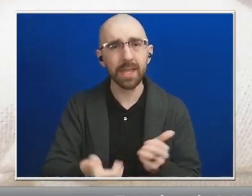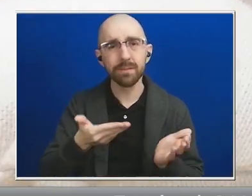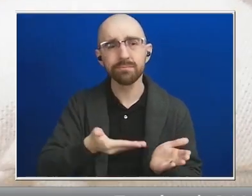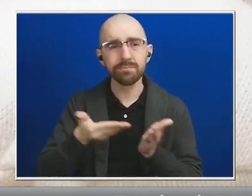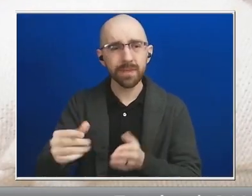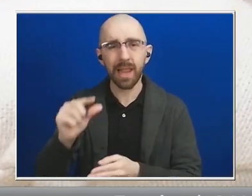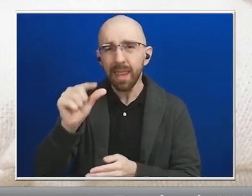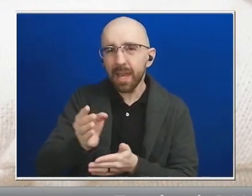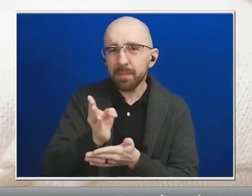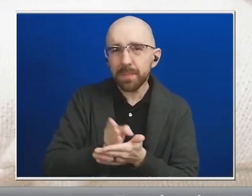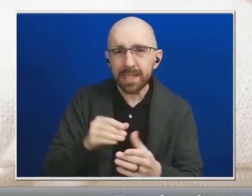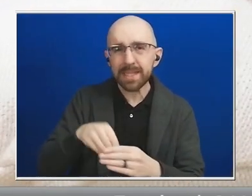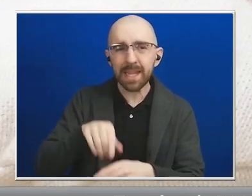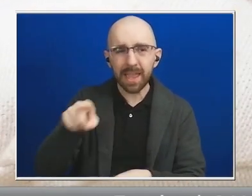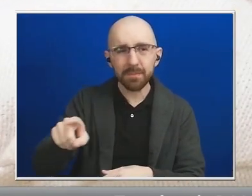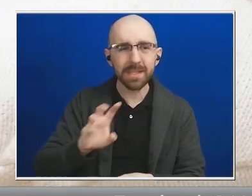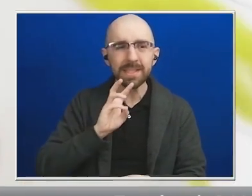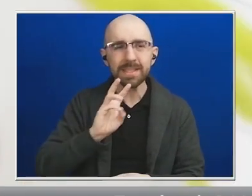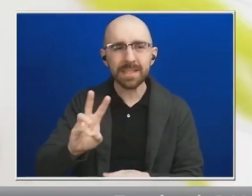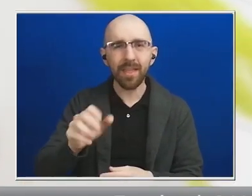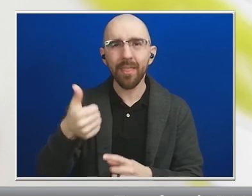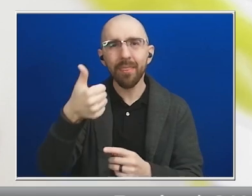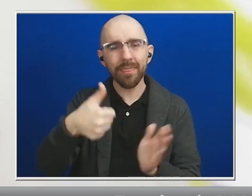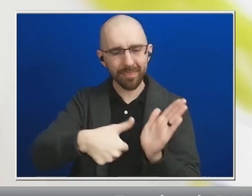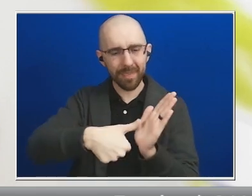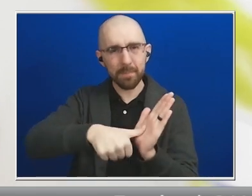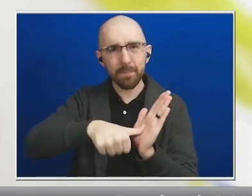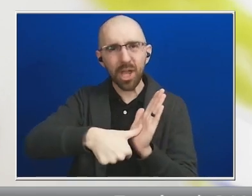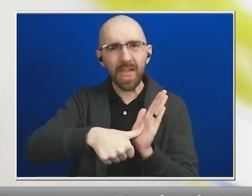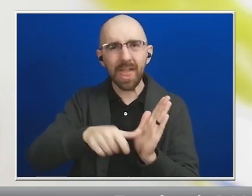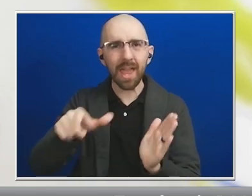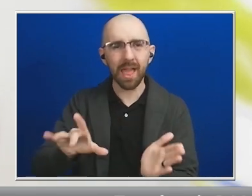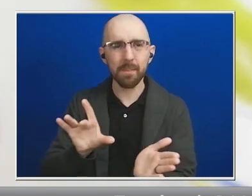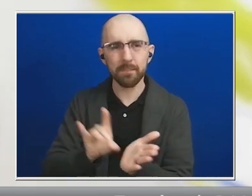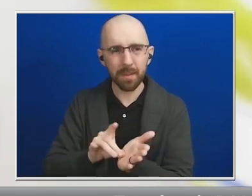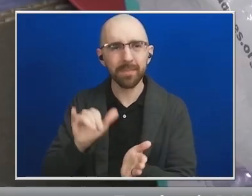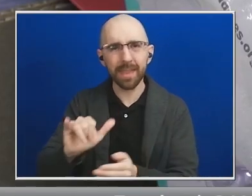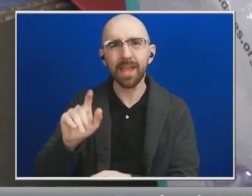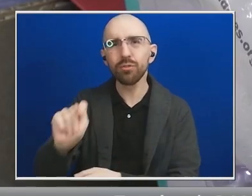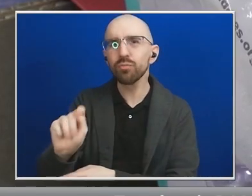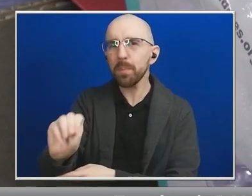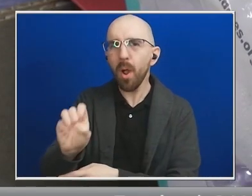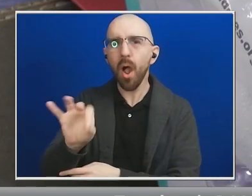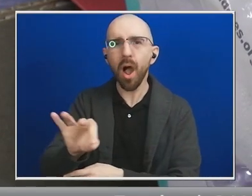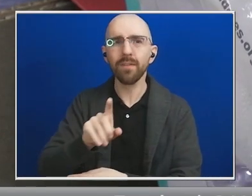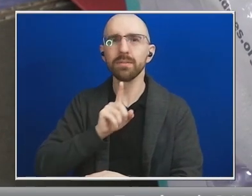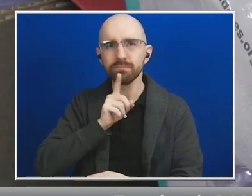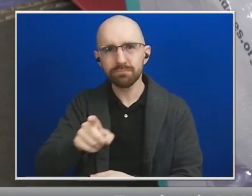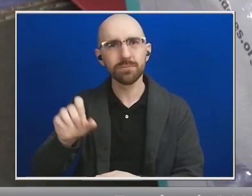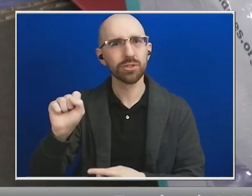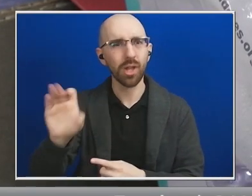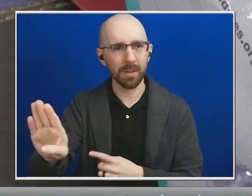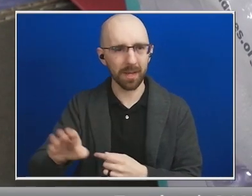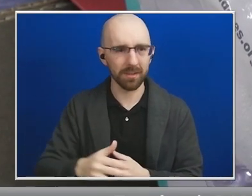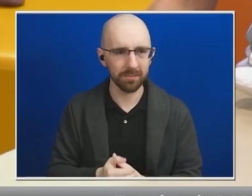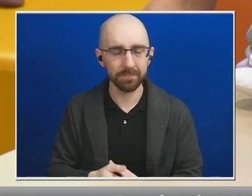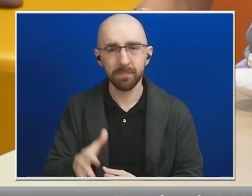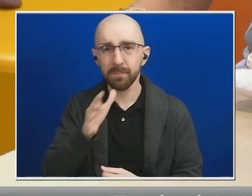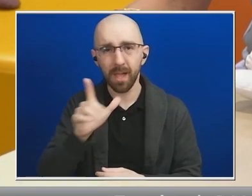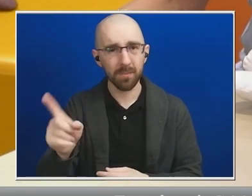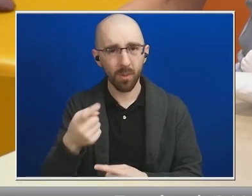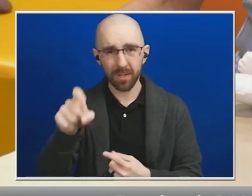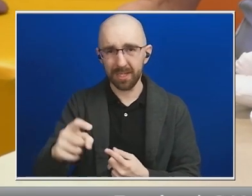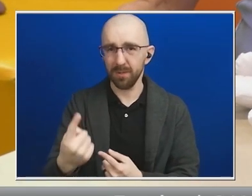his 6-year-old thumbprint that has become the registered trademark of a true Shadow Buddy. Mom only needed one, but We